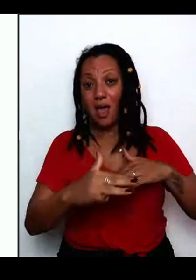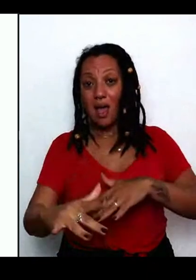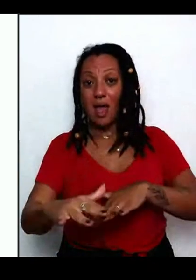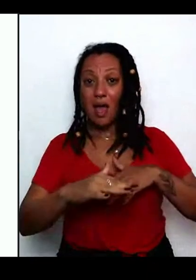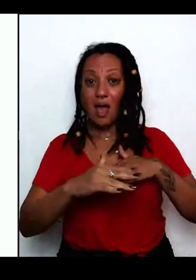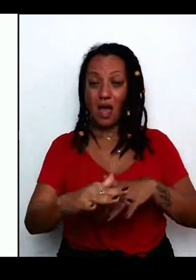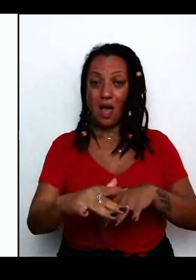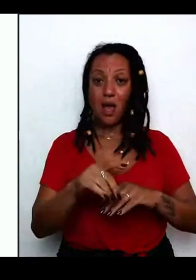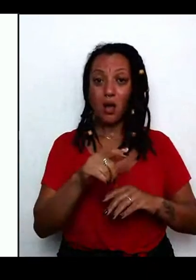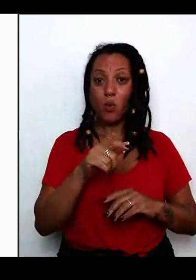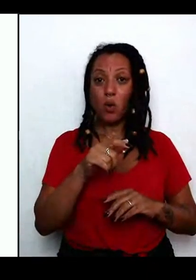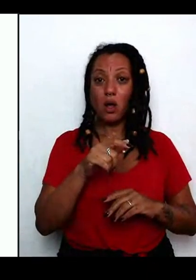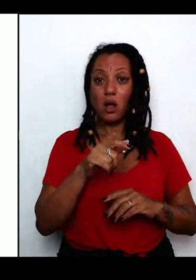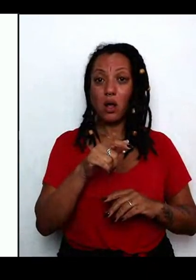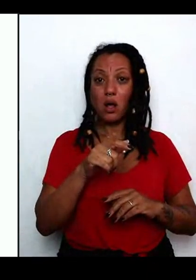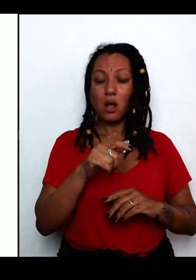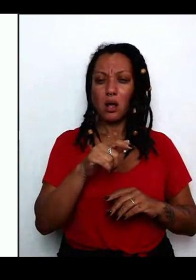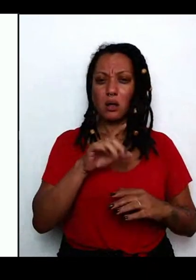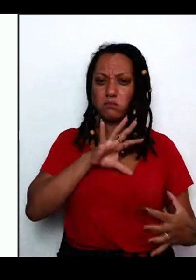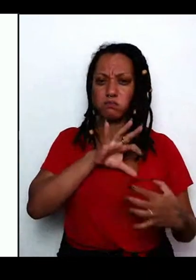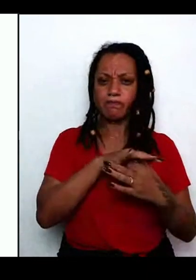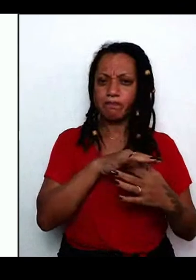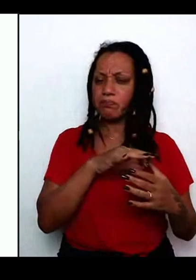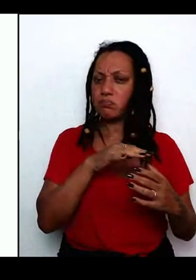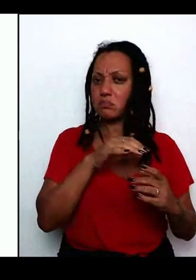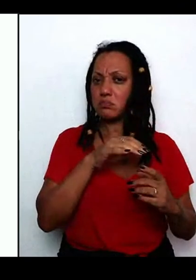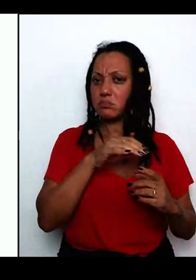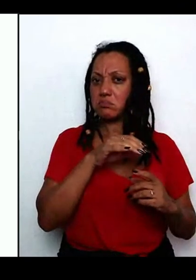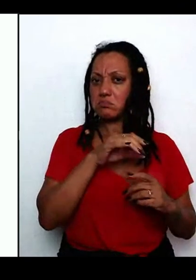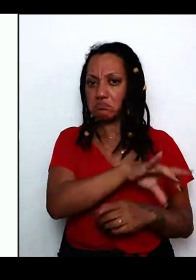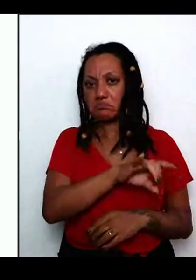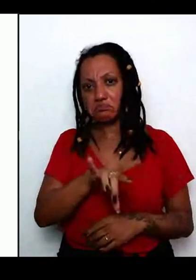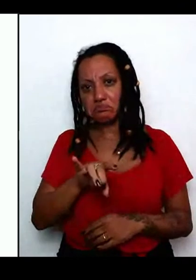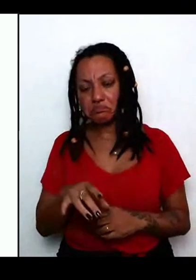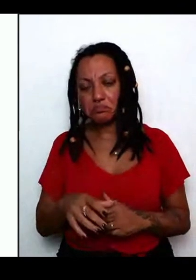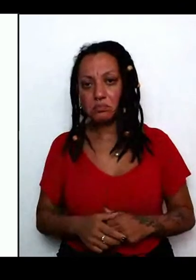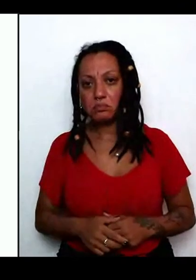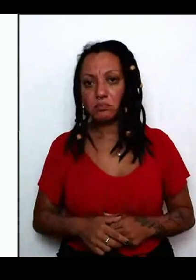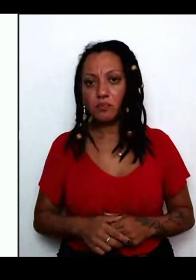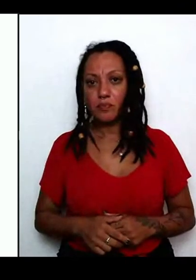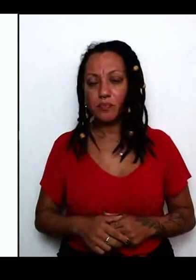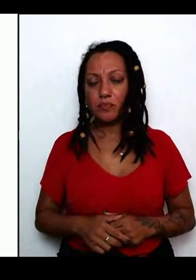a product of imperialist thinking emanating from the European continent